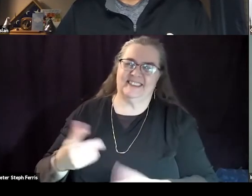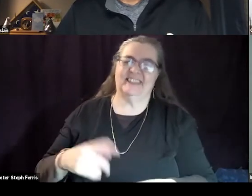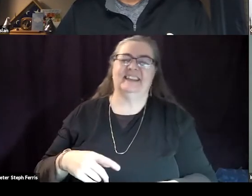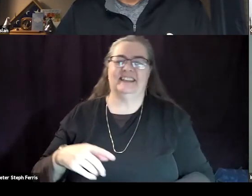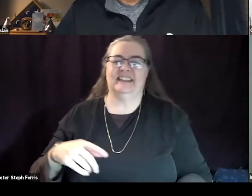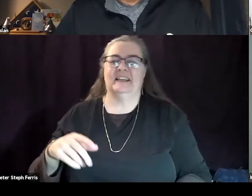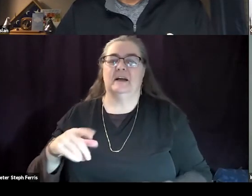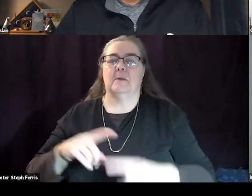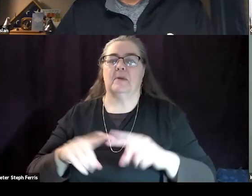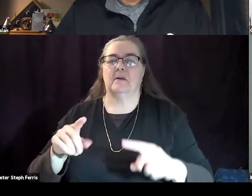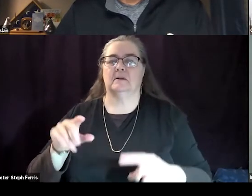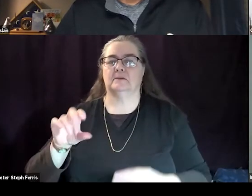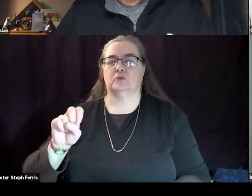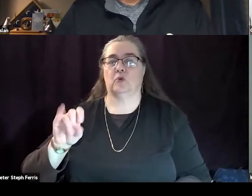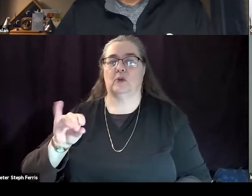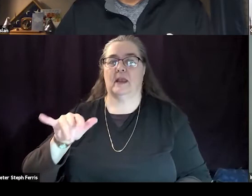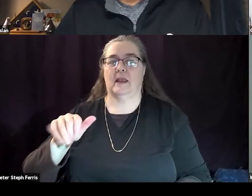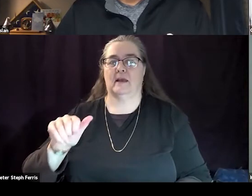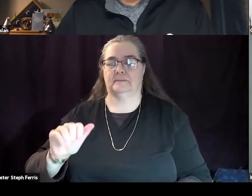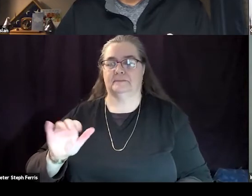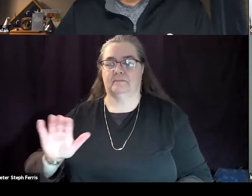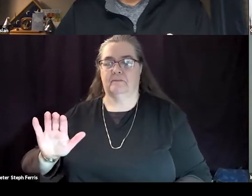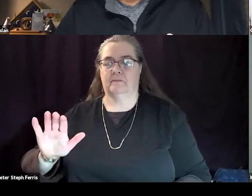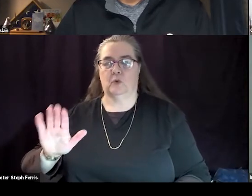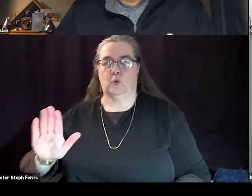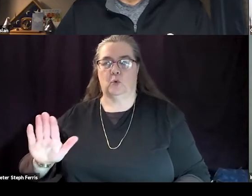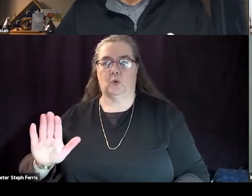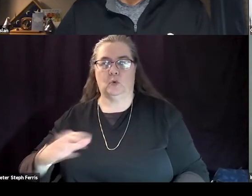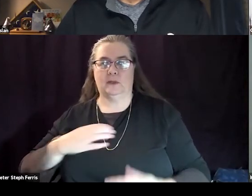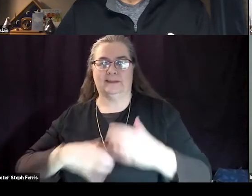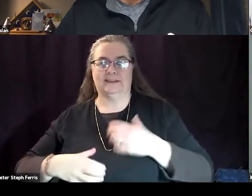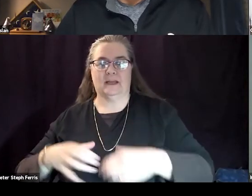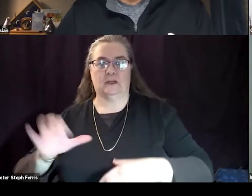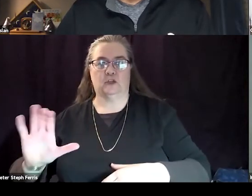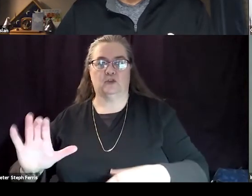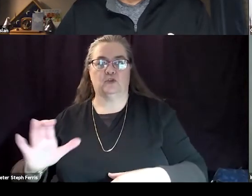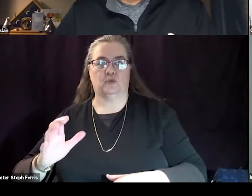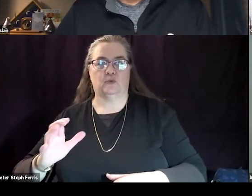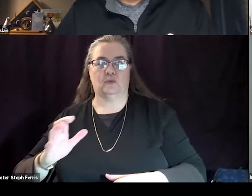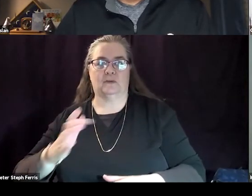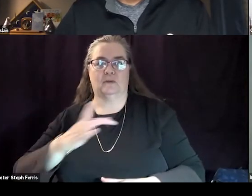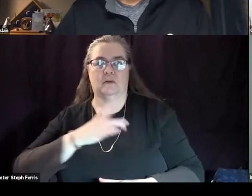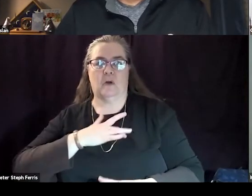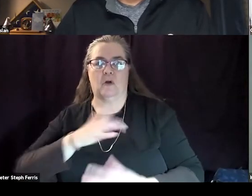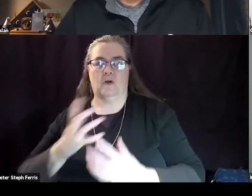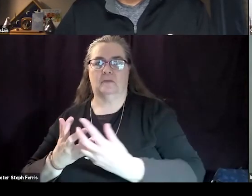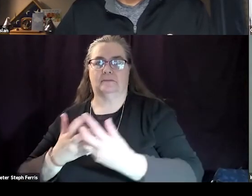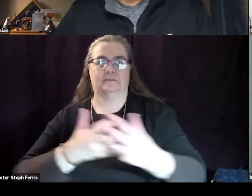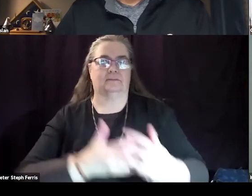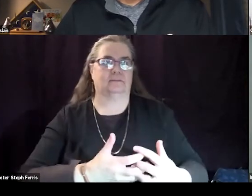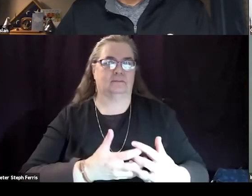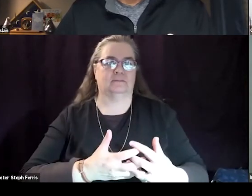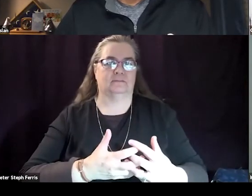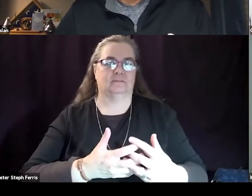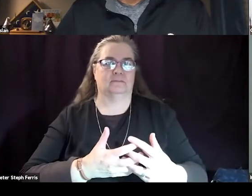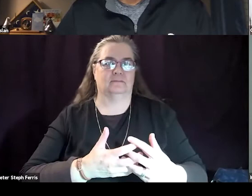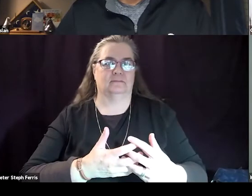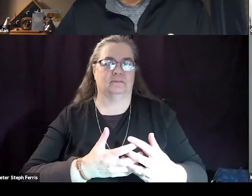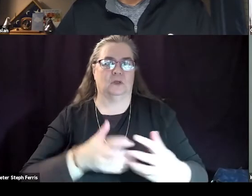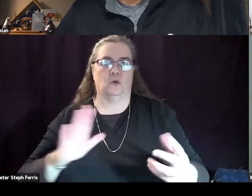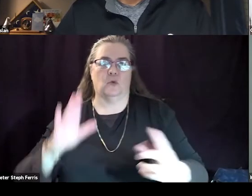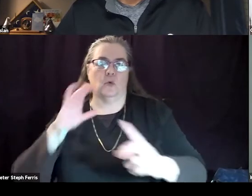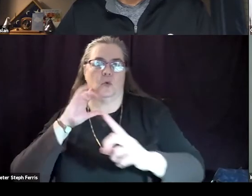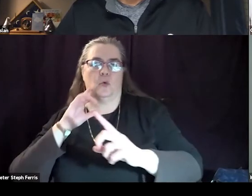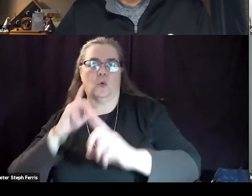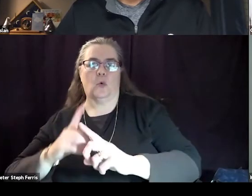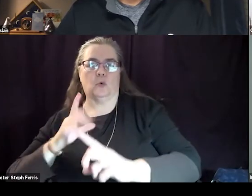align your desires, your heart with what it is that you want to do as a person with the field